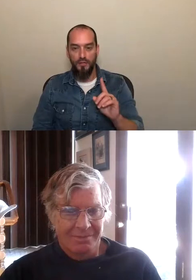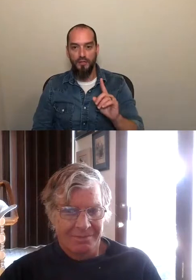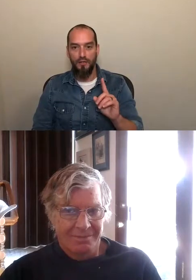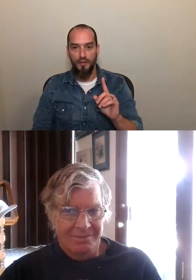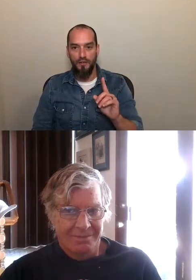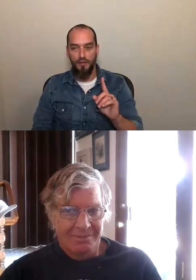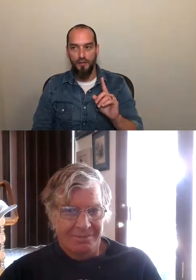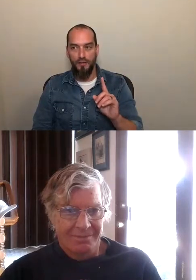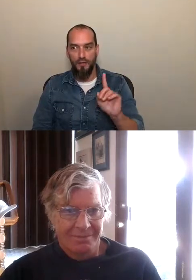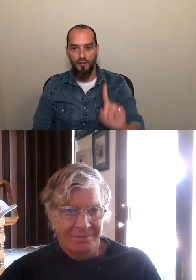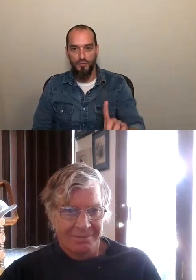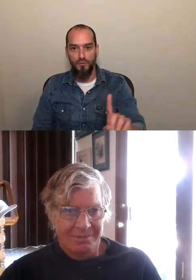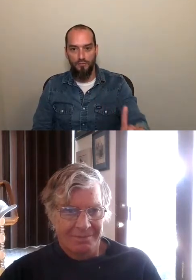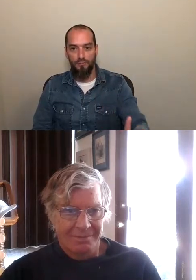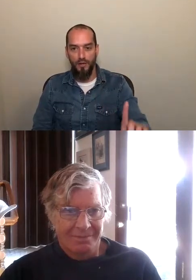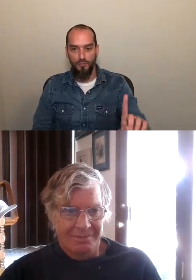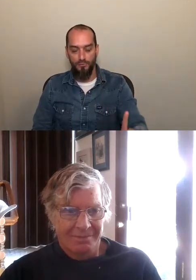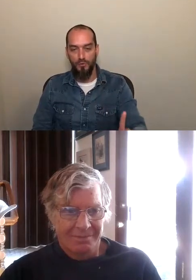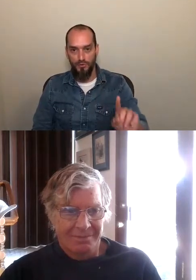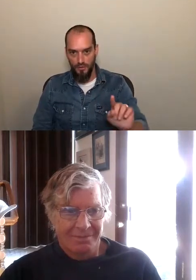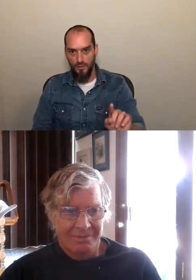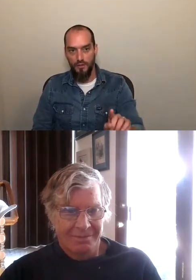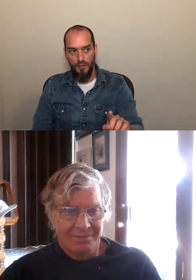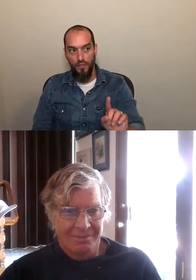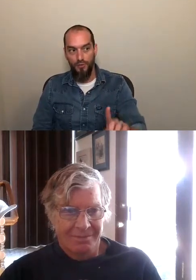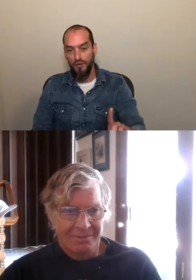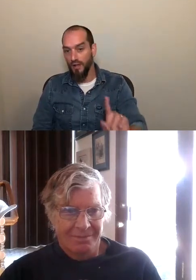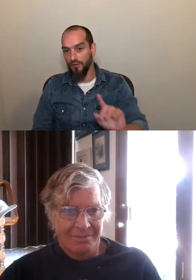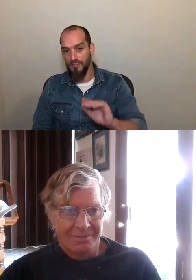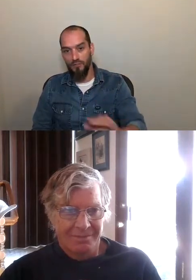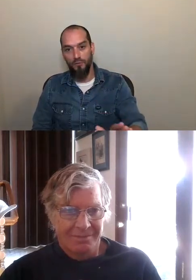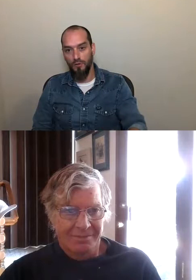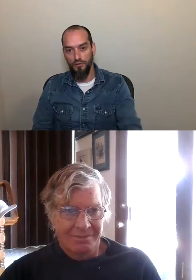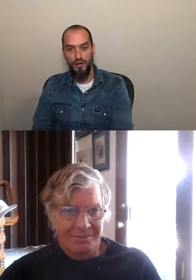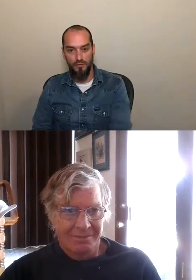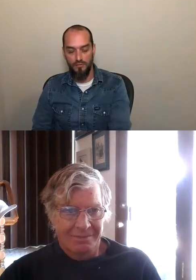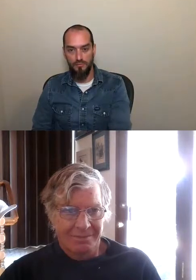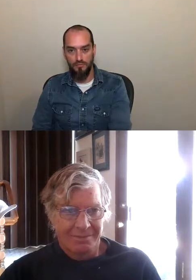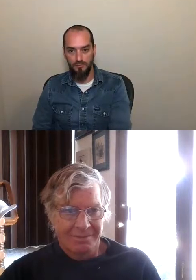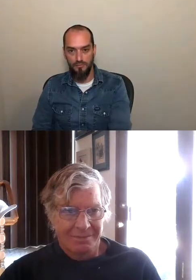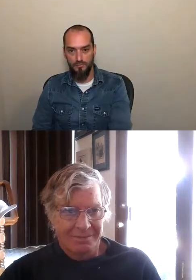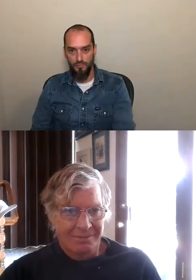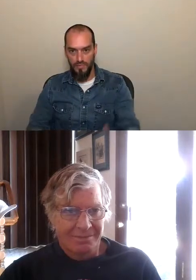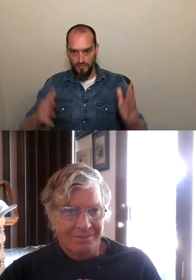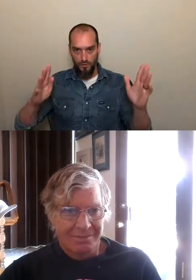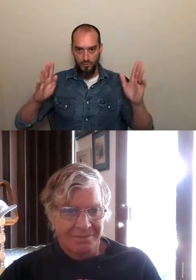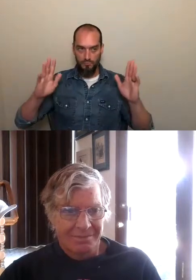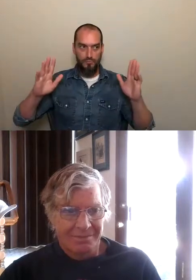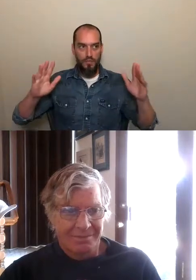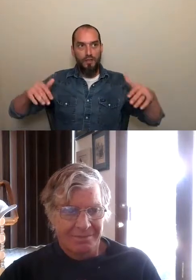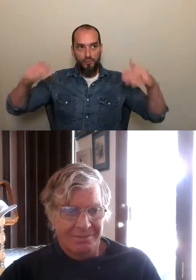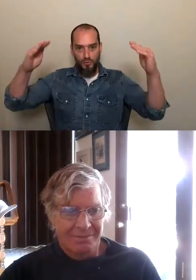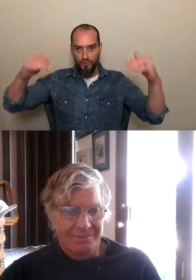occurring, then you have a problem with mold throughout every single wall in your house. Because a